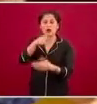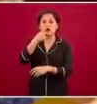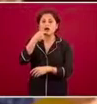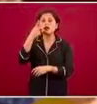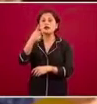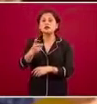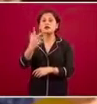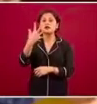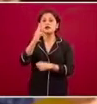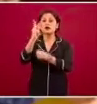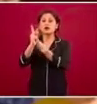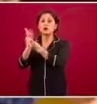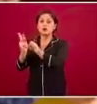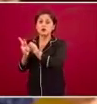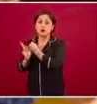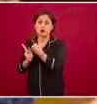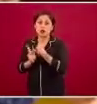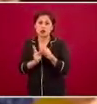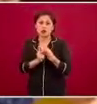report.